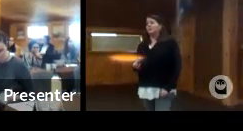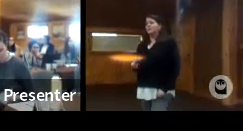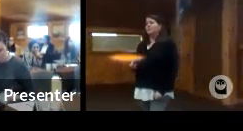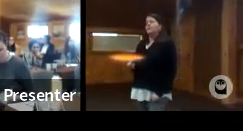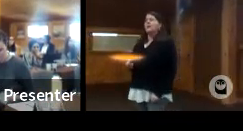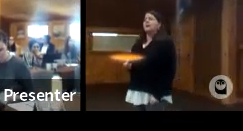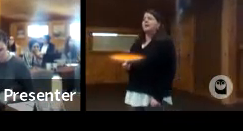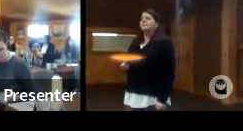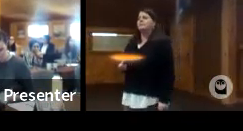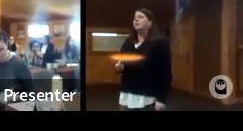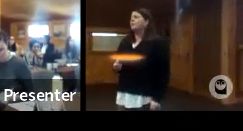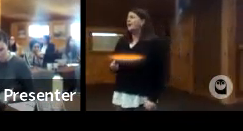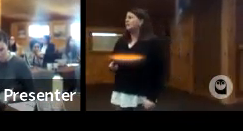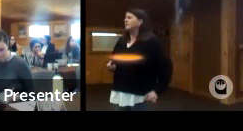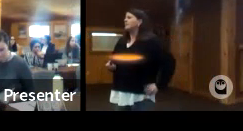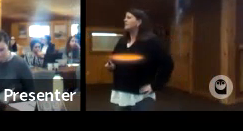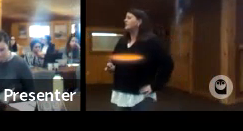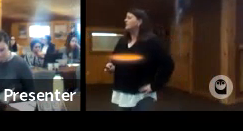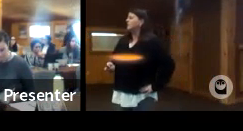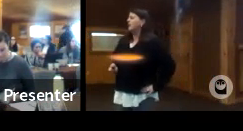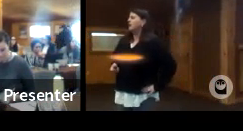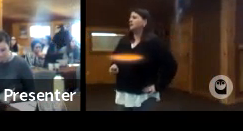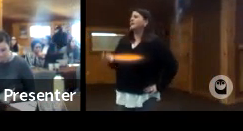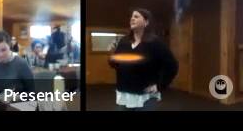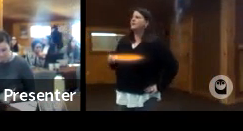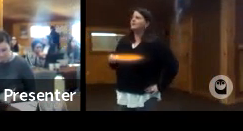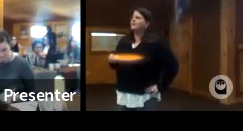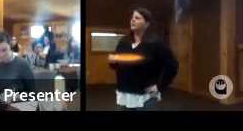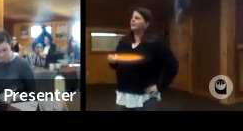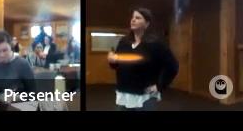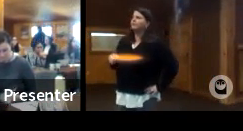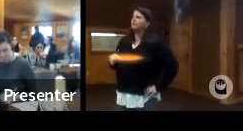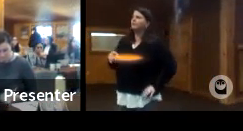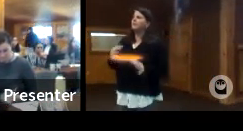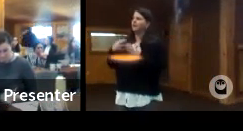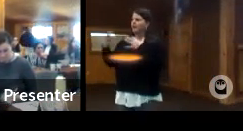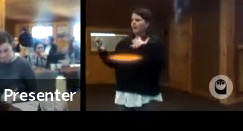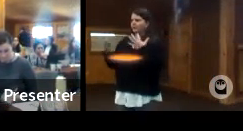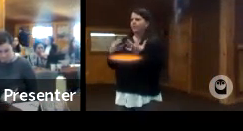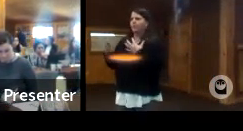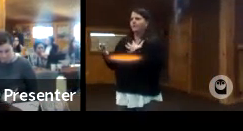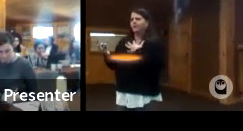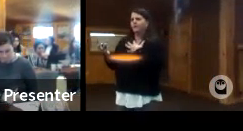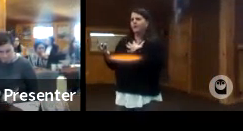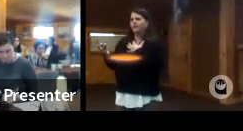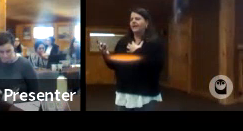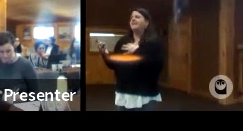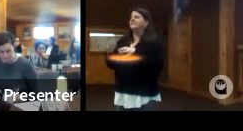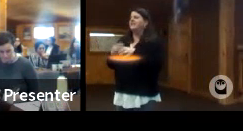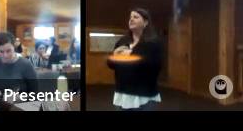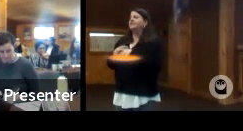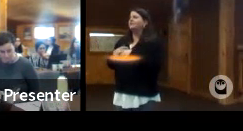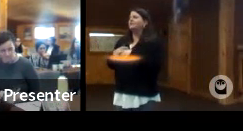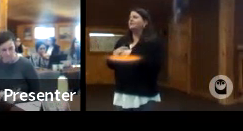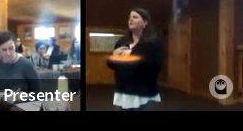is important. You don't want to act disinterested. You don't want to be hostile. It's easier for you to be engaged with the prosecutor,